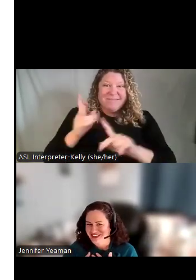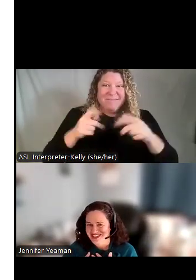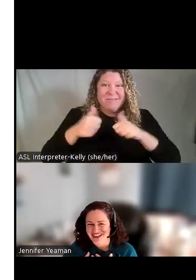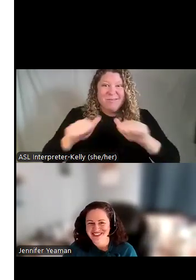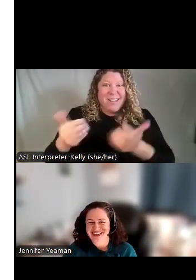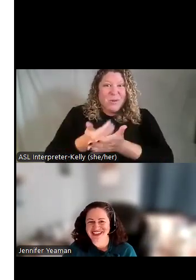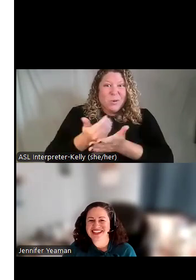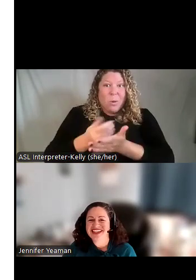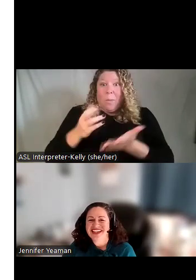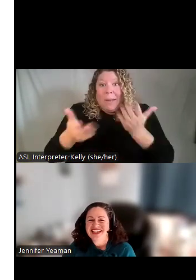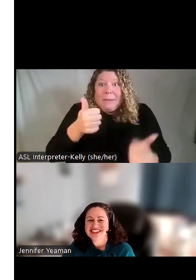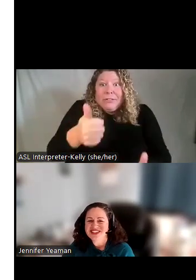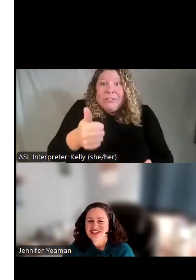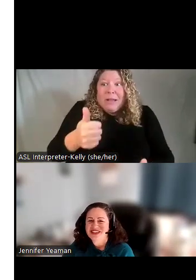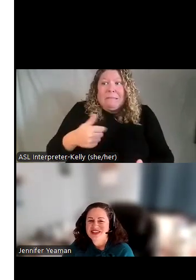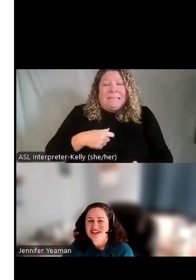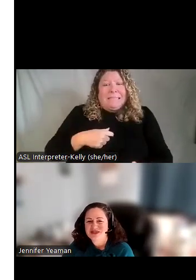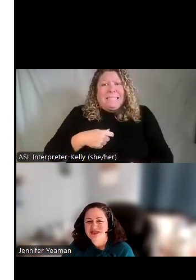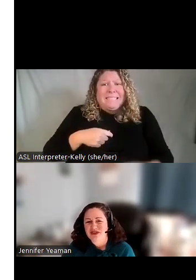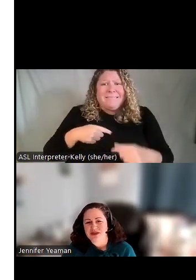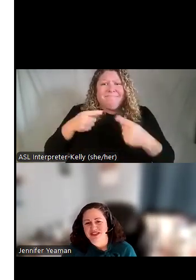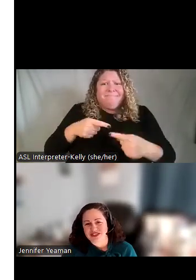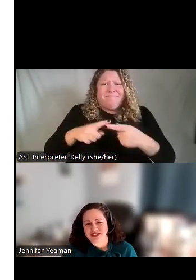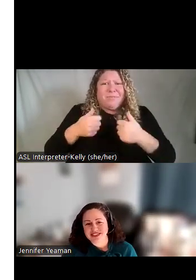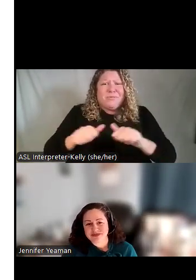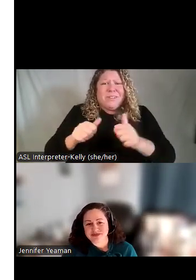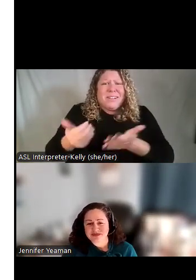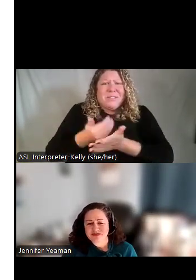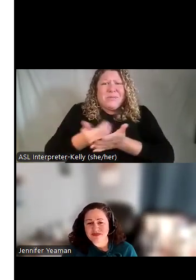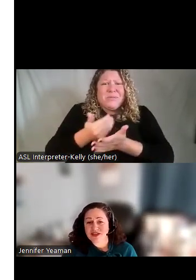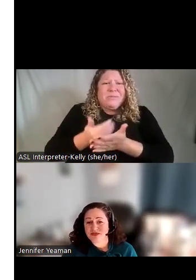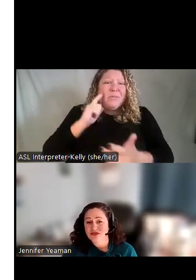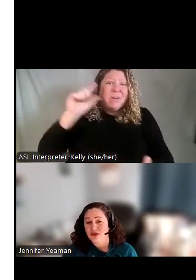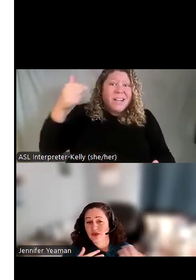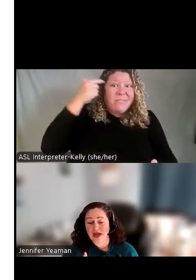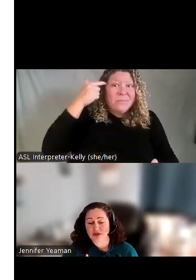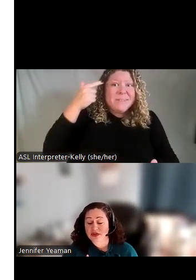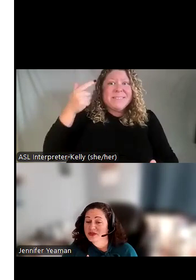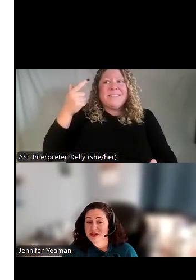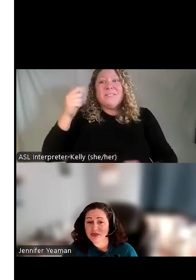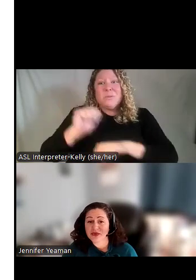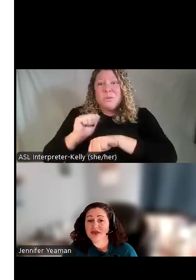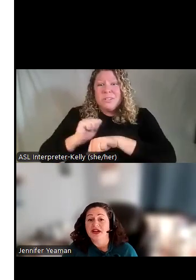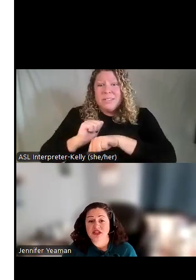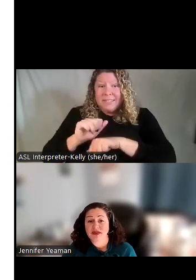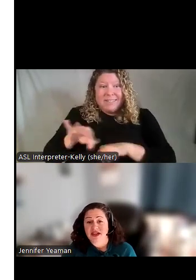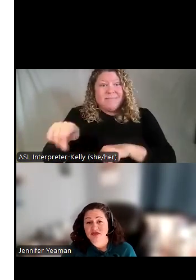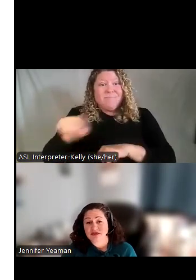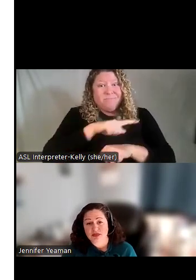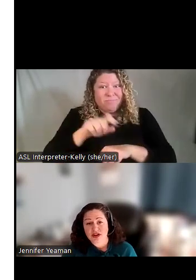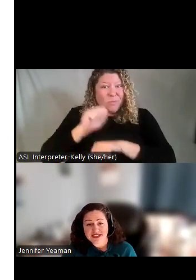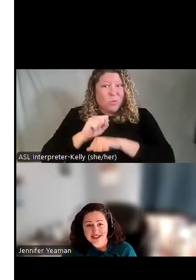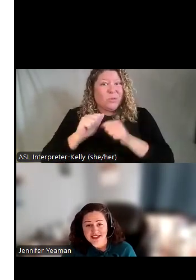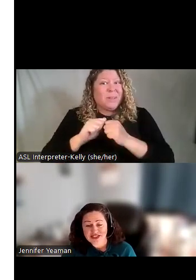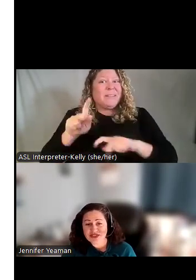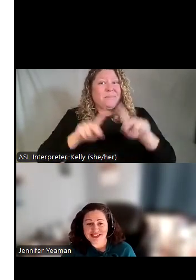yourself, you're struggling to try new things, especially in government or public service. If you've ever worked with people, you might have